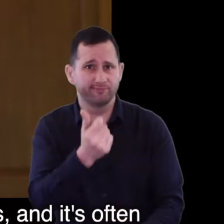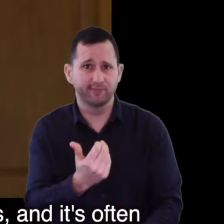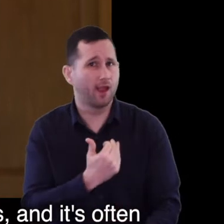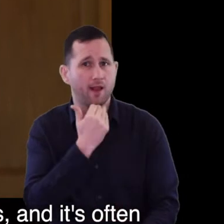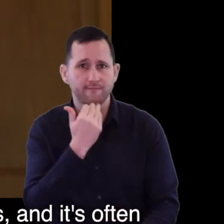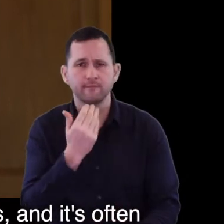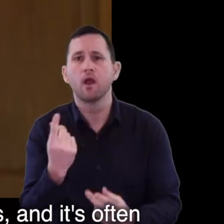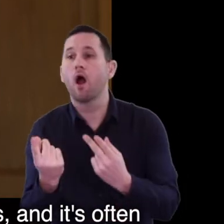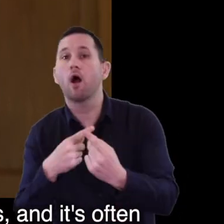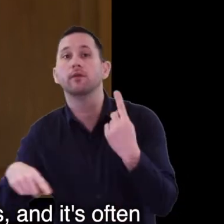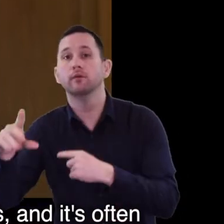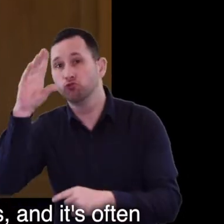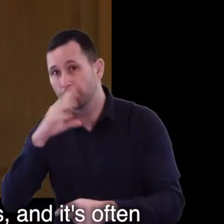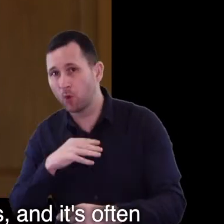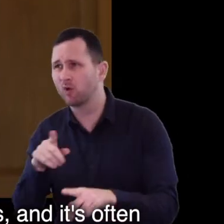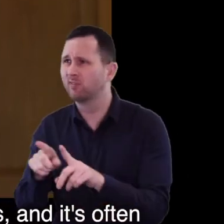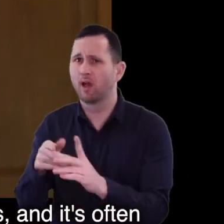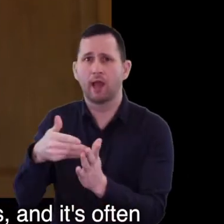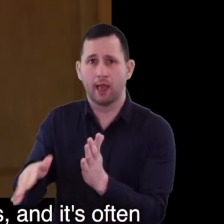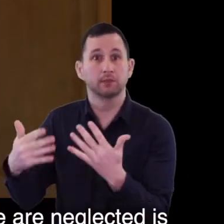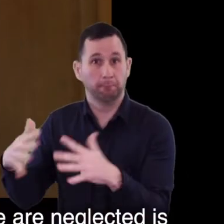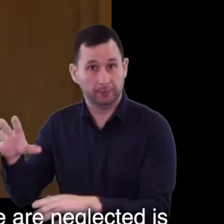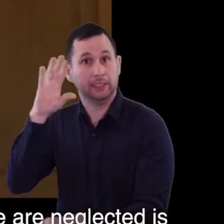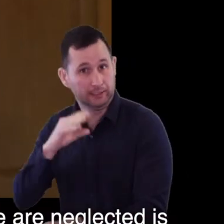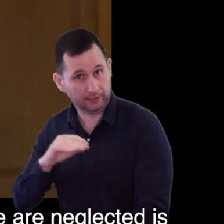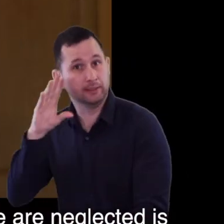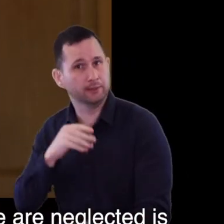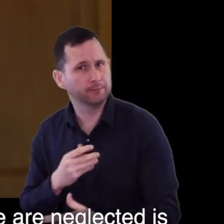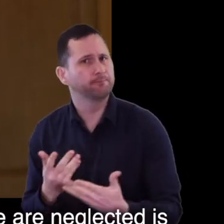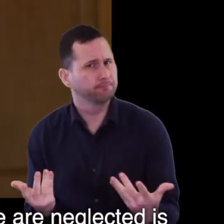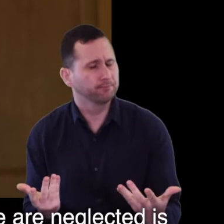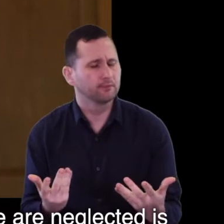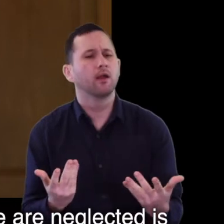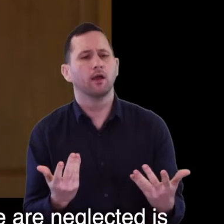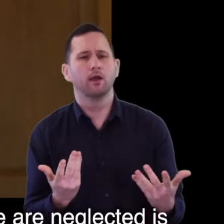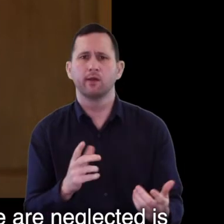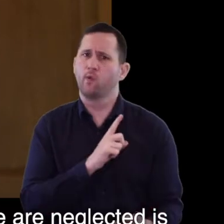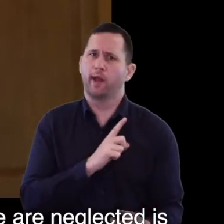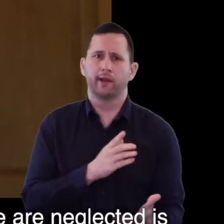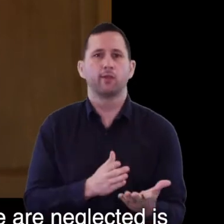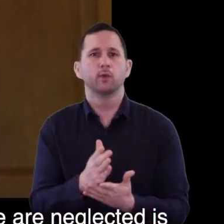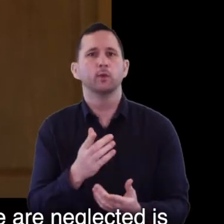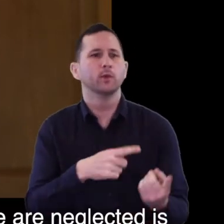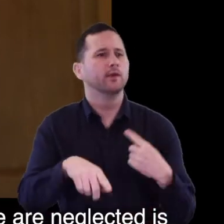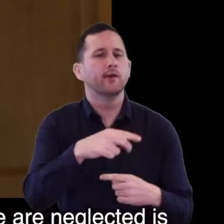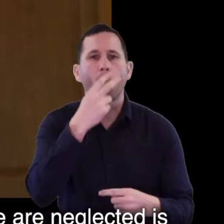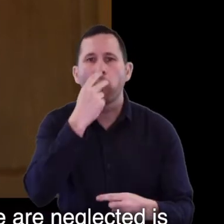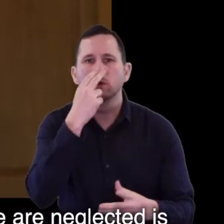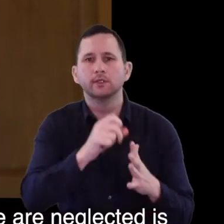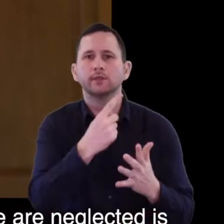in terminology relating to other forms of abuse, such as neglect. Often the reason that isolated,